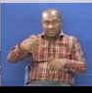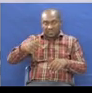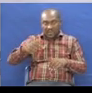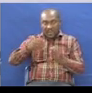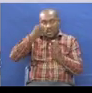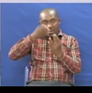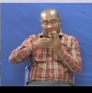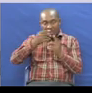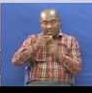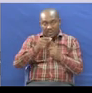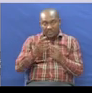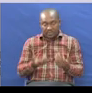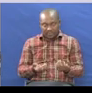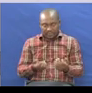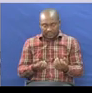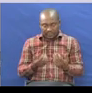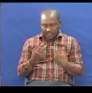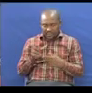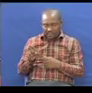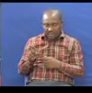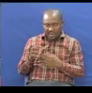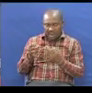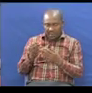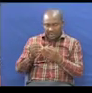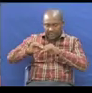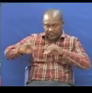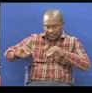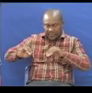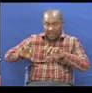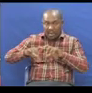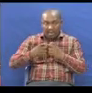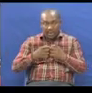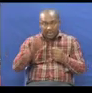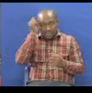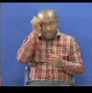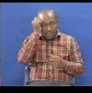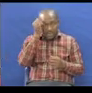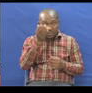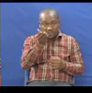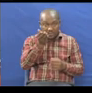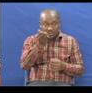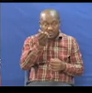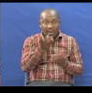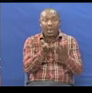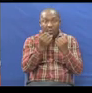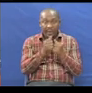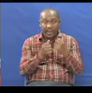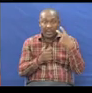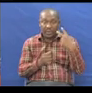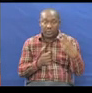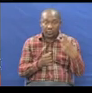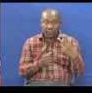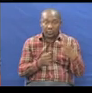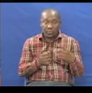has coefficient 1. I don't know how 1 can be splitted. But bear in mind that we need two terms